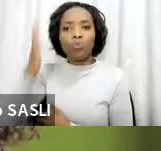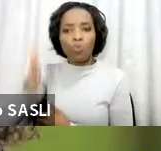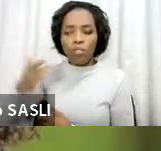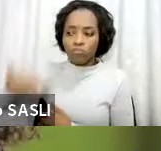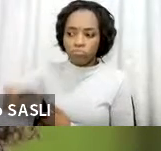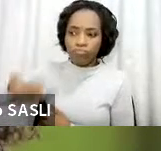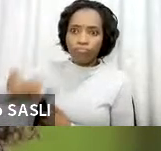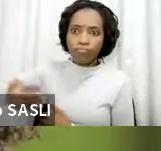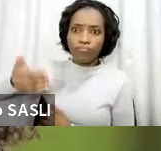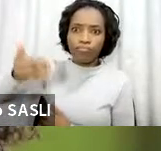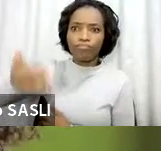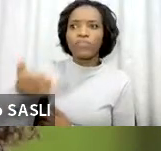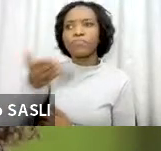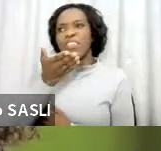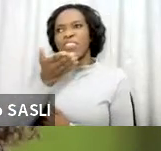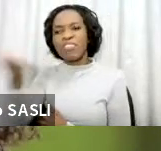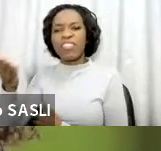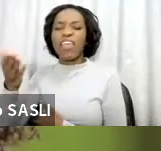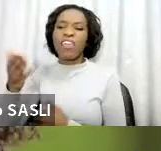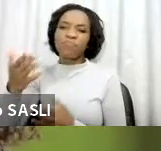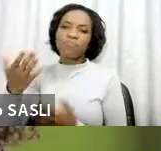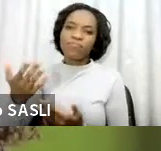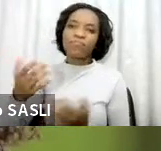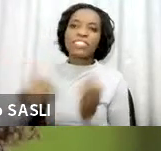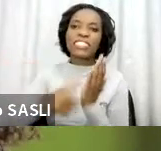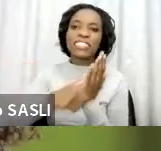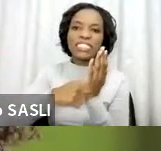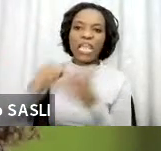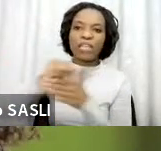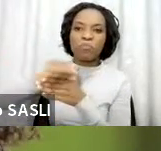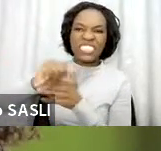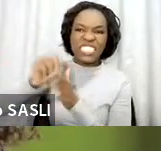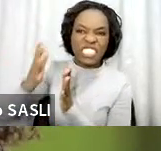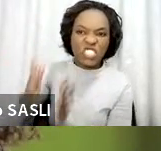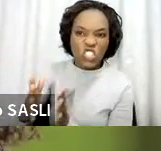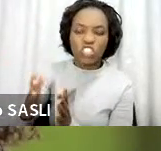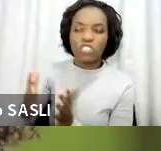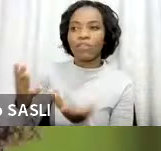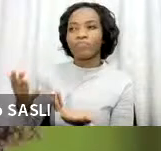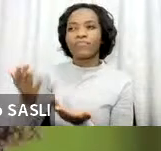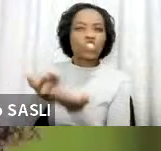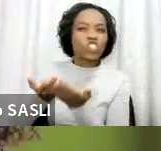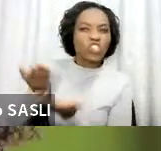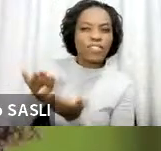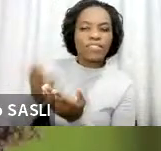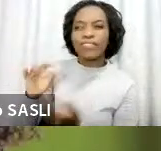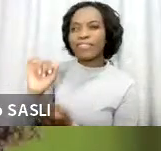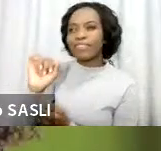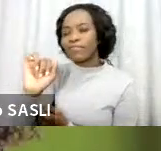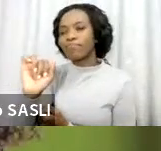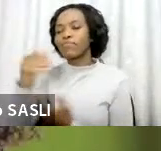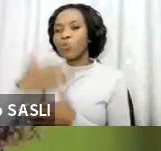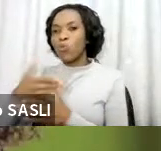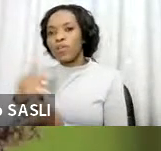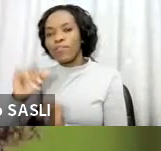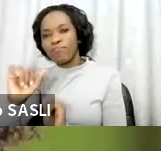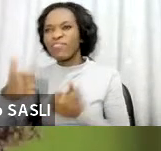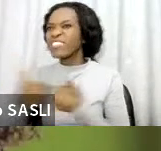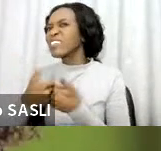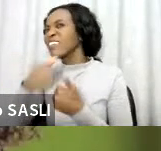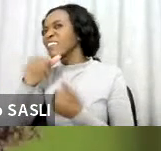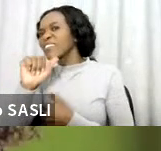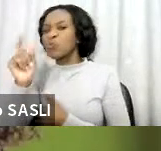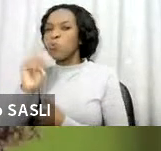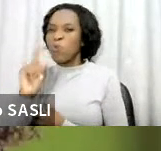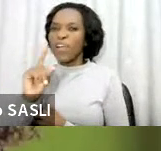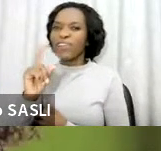practitioners and tell them about the services and the work, and also listen to the challenges that they have and see how best to engage